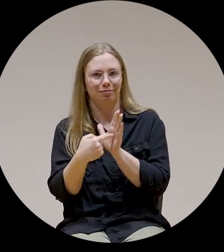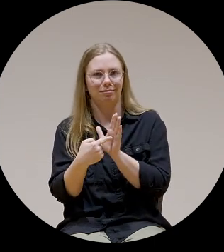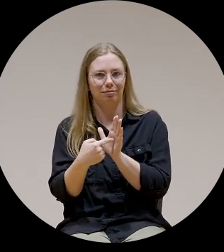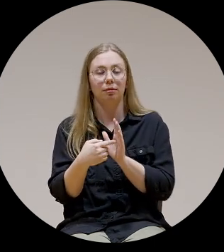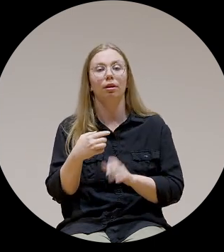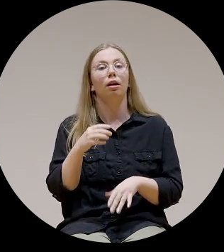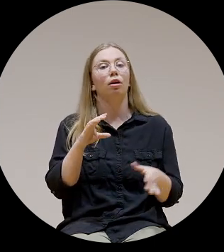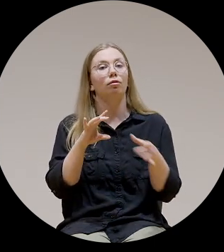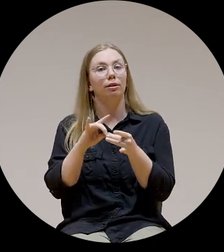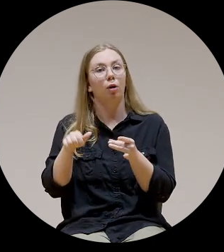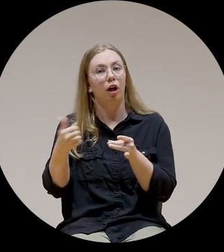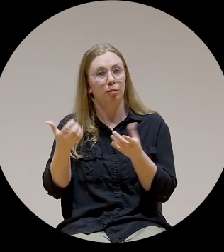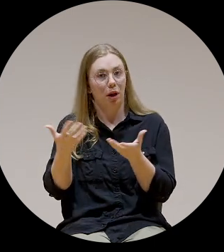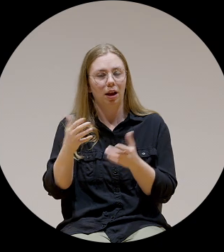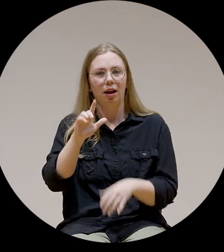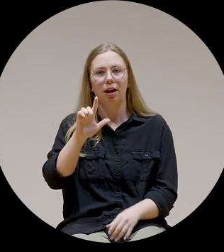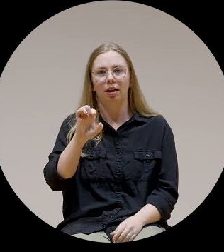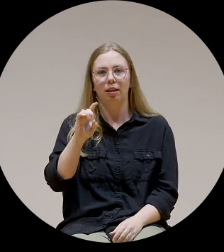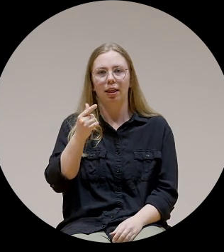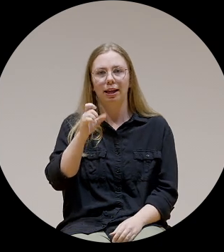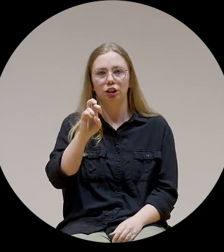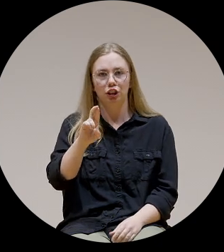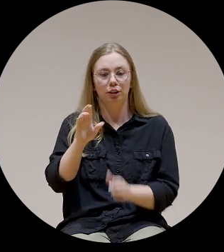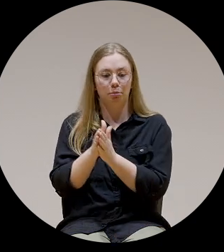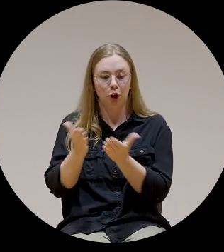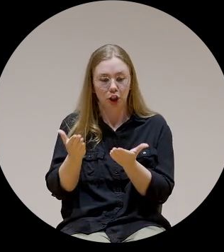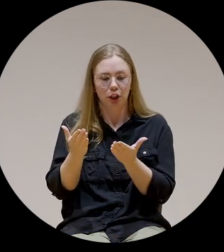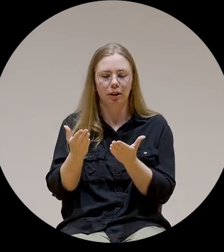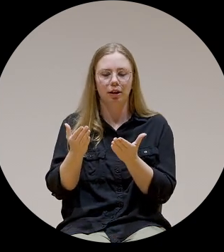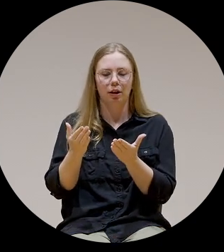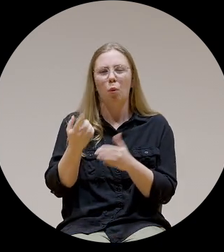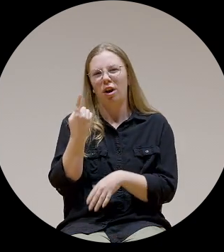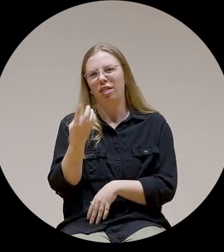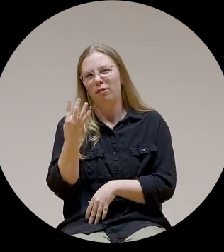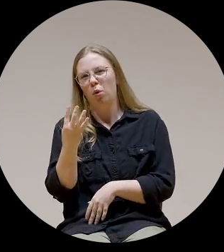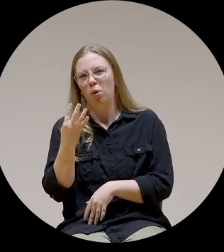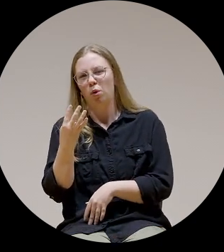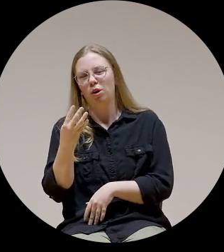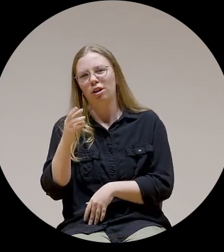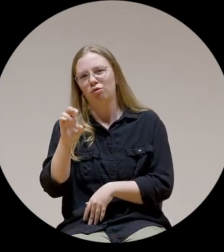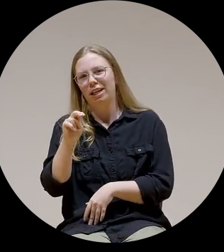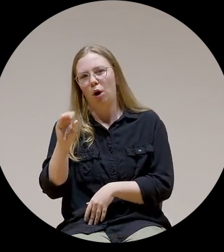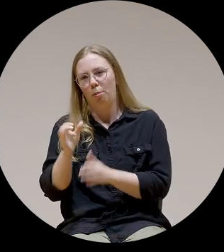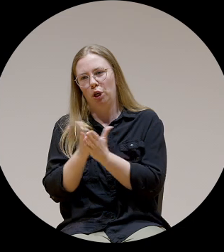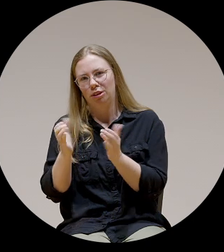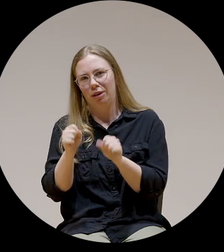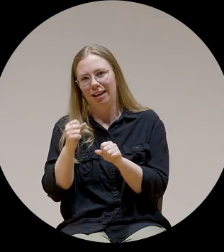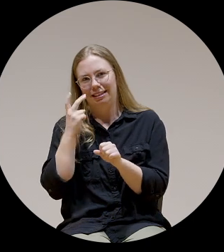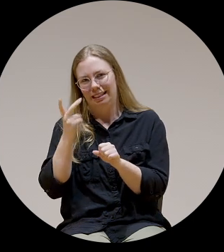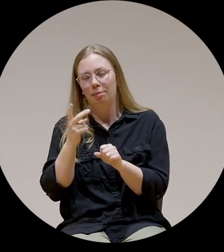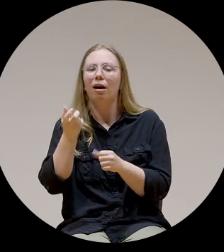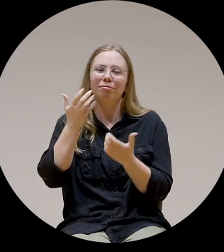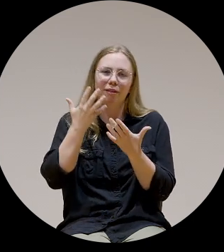One is the Evans Ledger book. That's one of the Fort Reno ledger books that you can see. As Janet mentioned, unfortunately, we